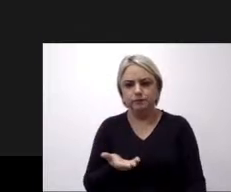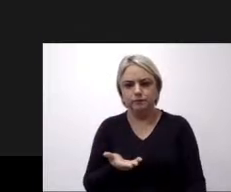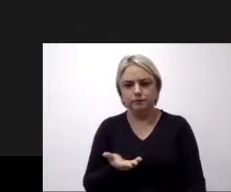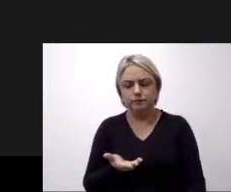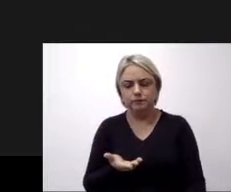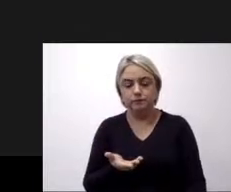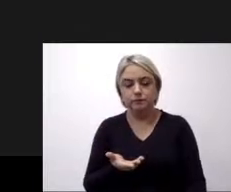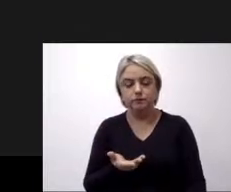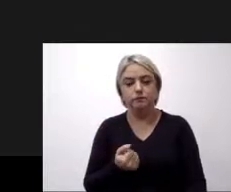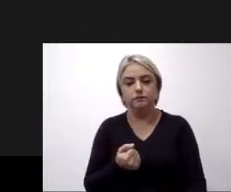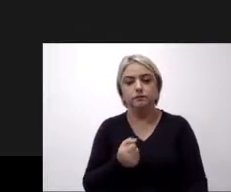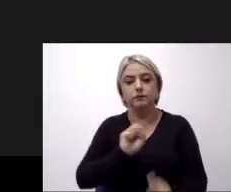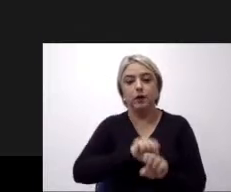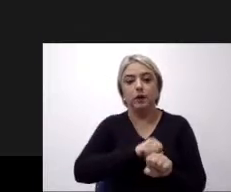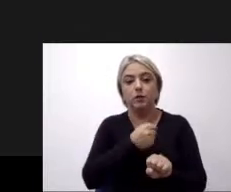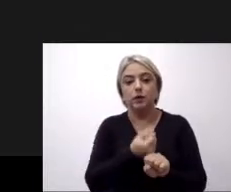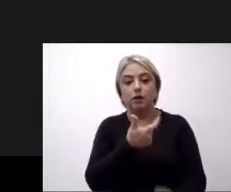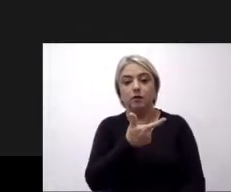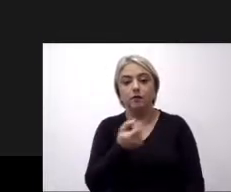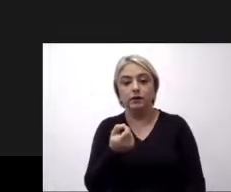These policies